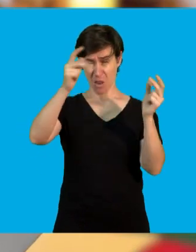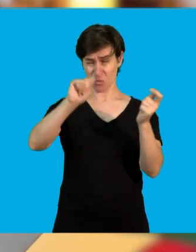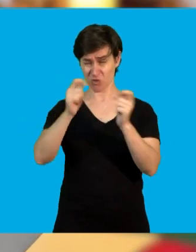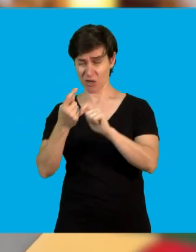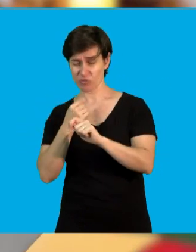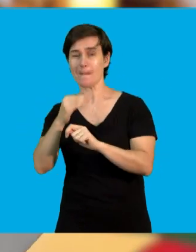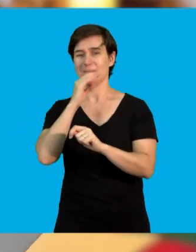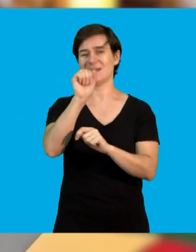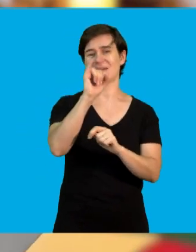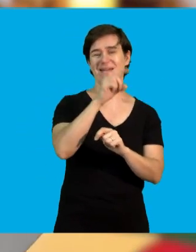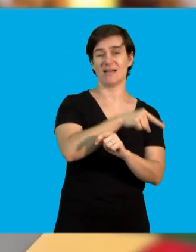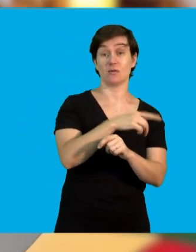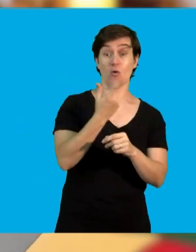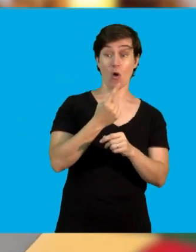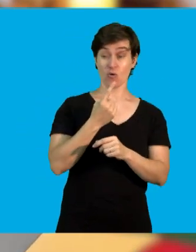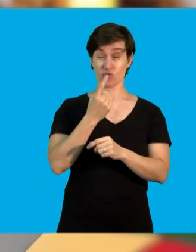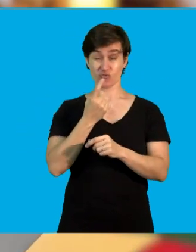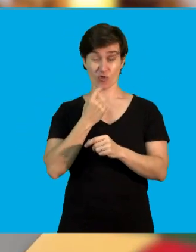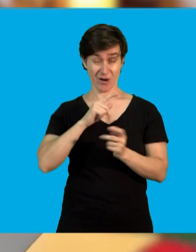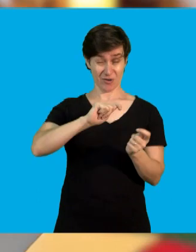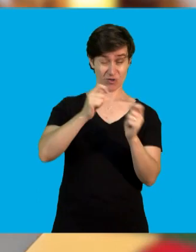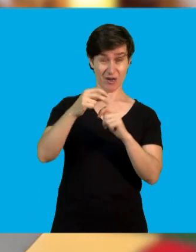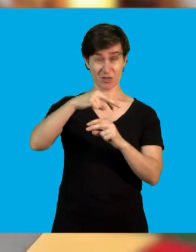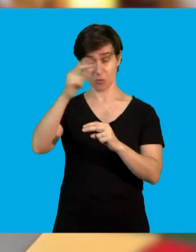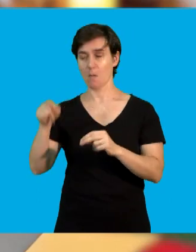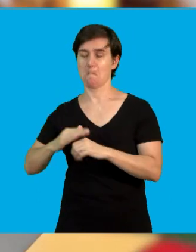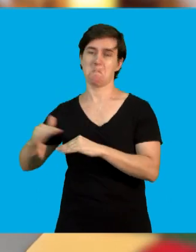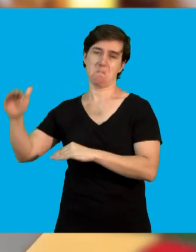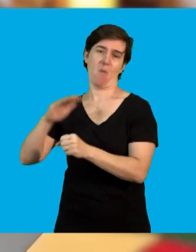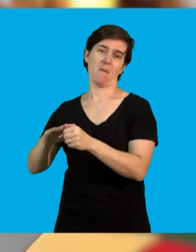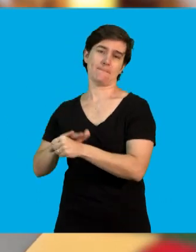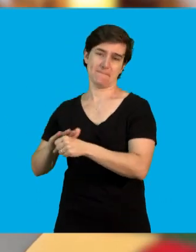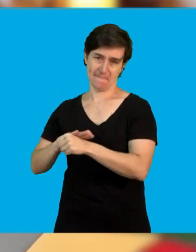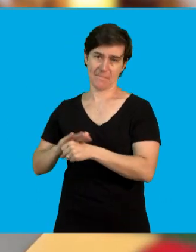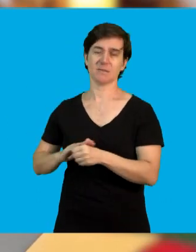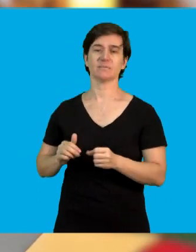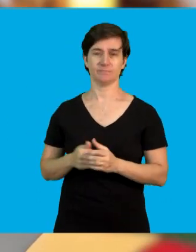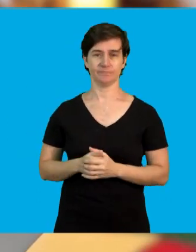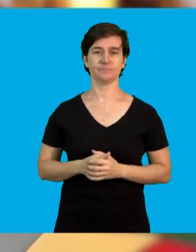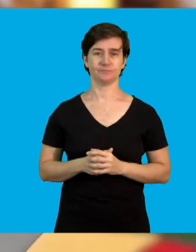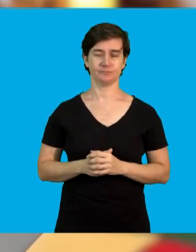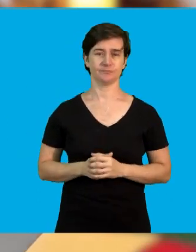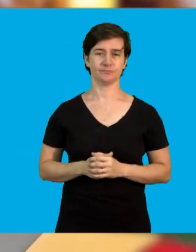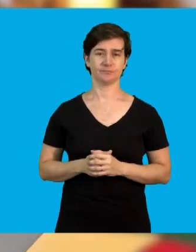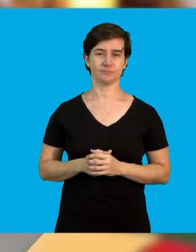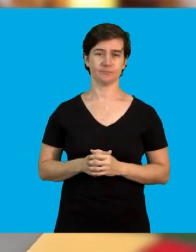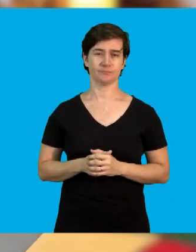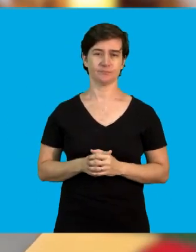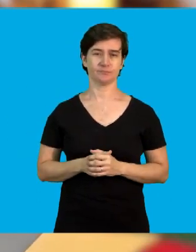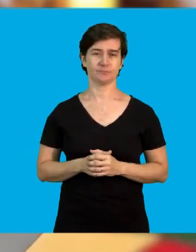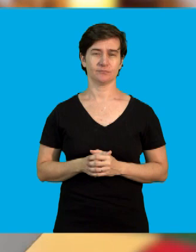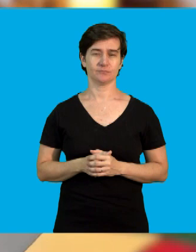the substance is acidic. From red to blue, if the litmus paper changes from red to blue, we know that the substance is